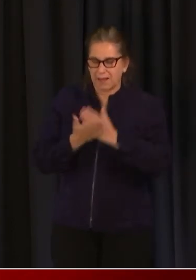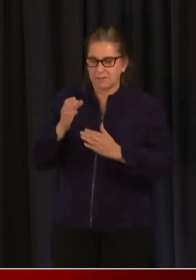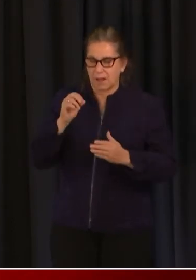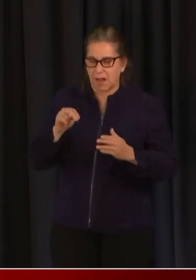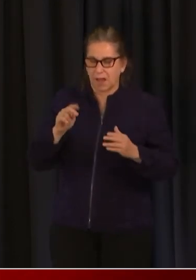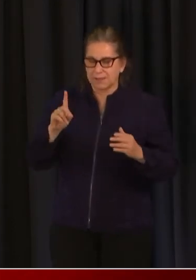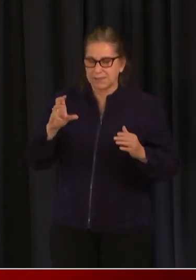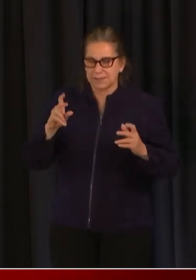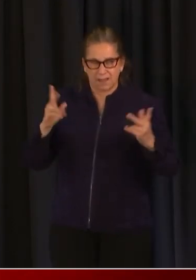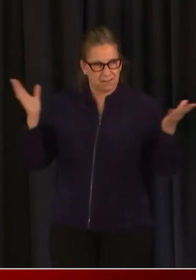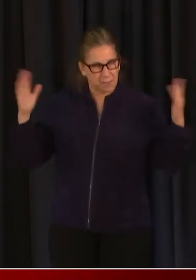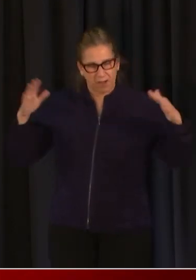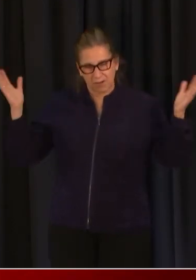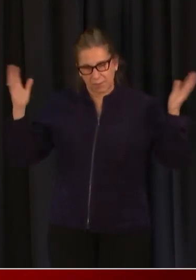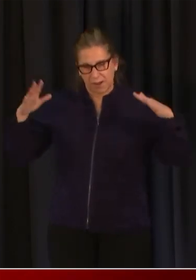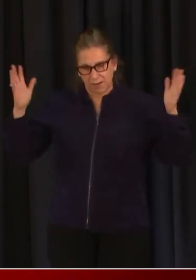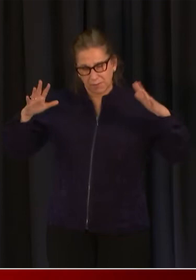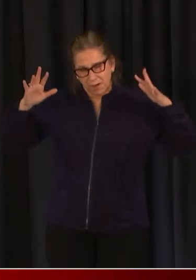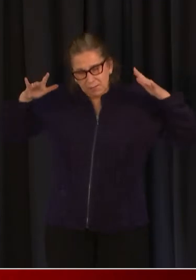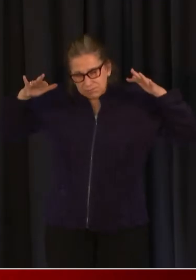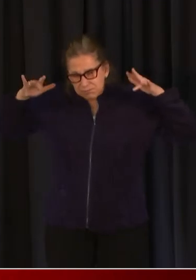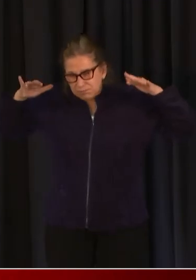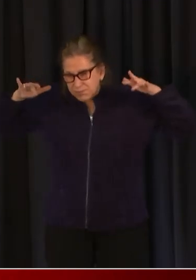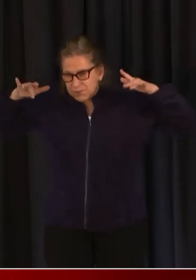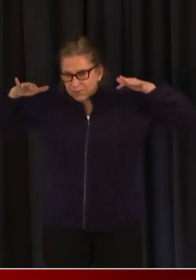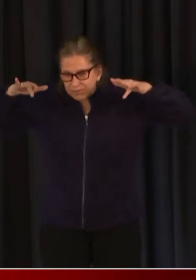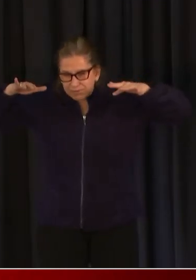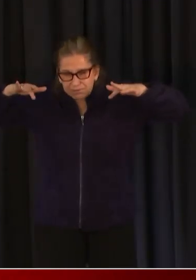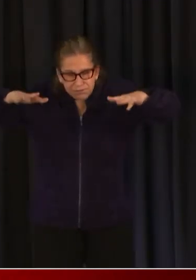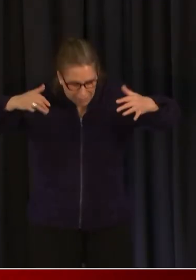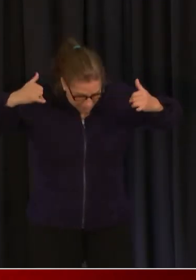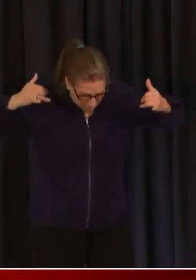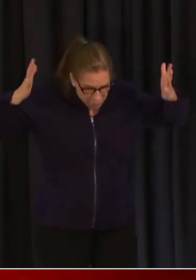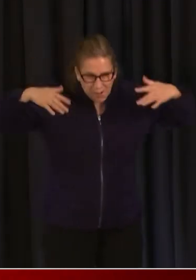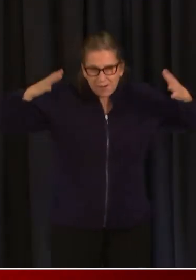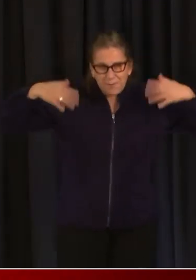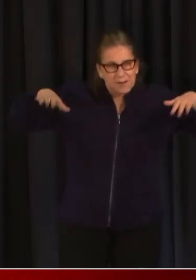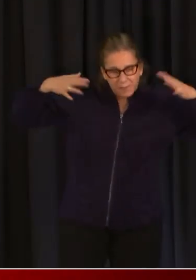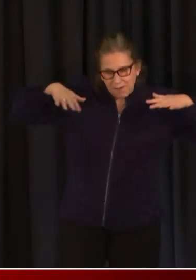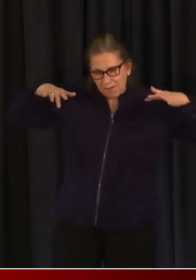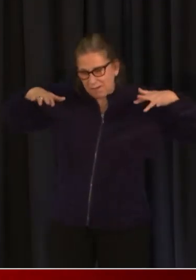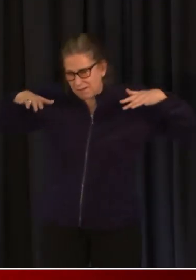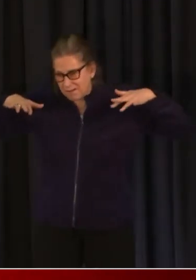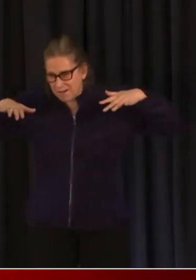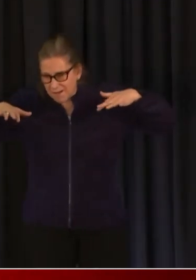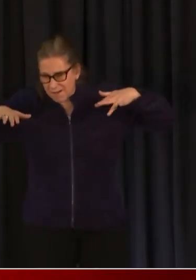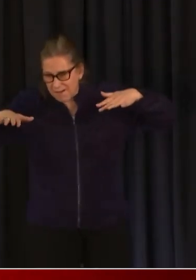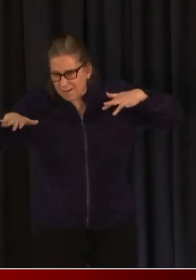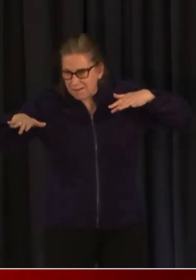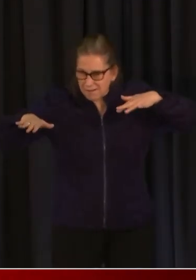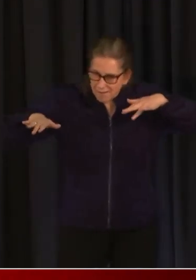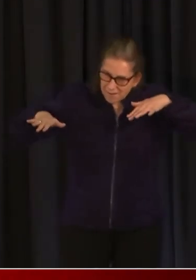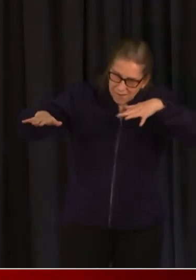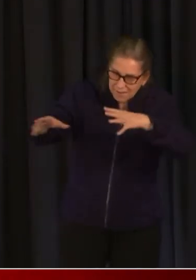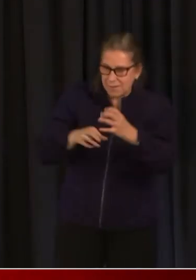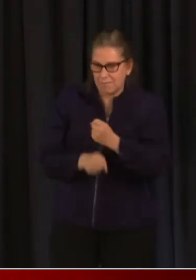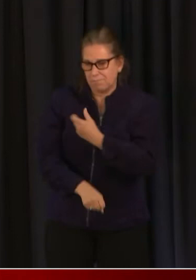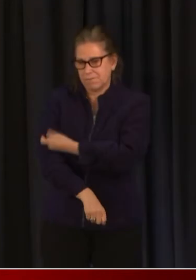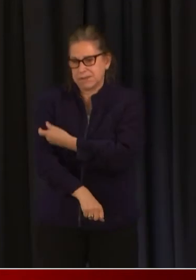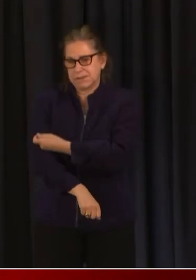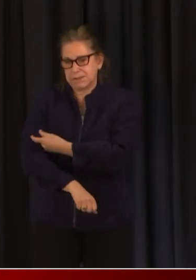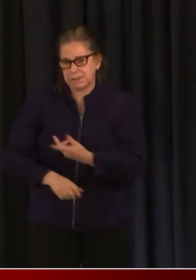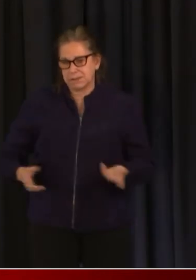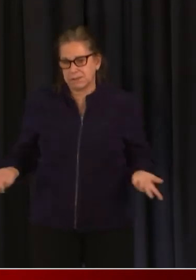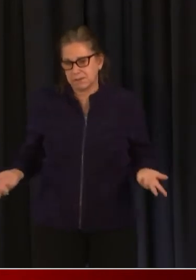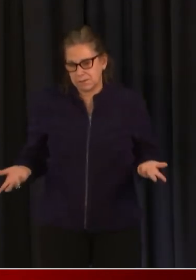here locally that we need people to get vaccinated. It's our way to get to our new normal. We need people to get vaccinated so that our case rates can continue